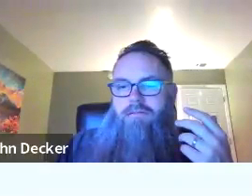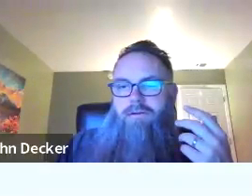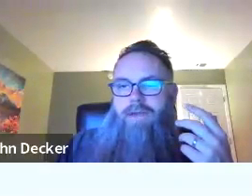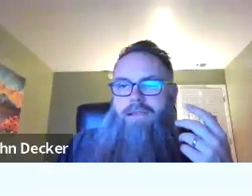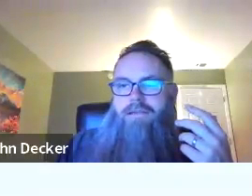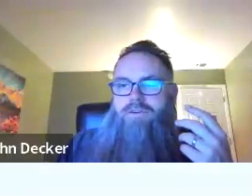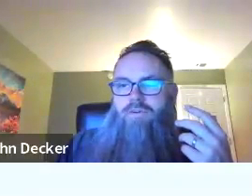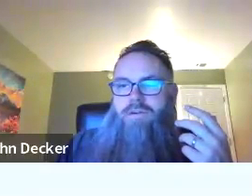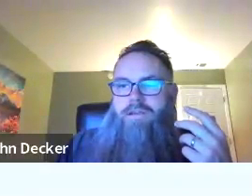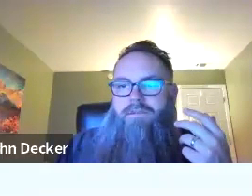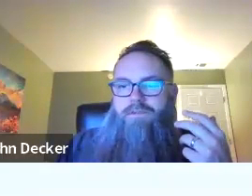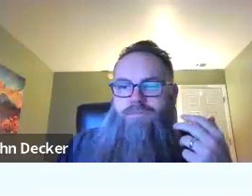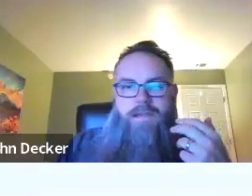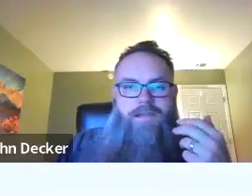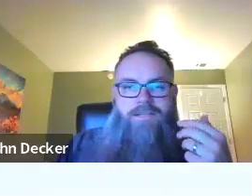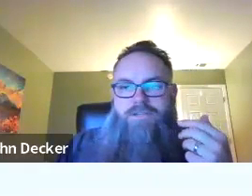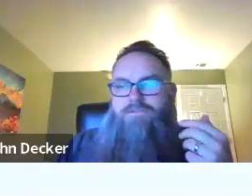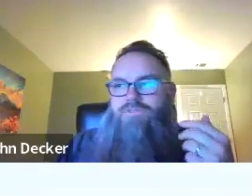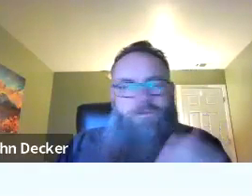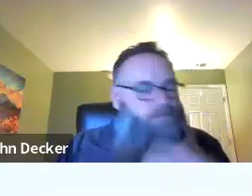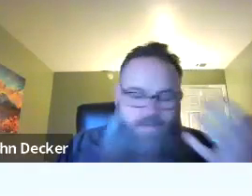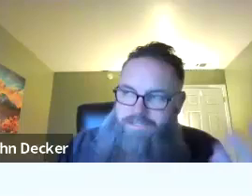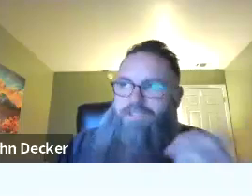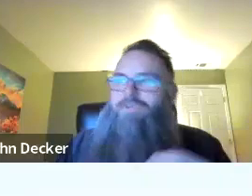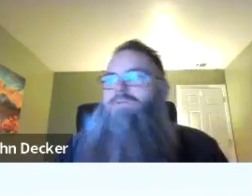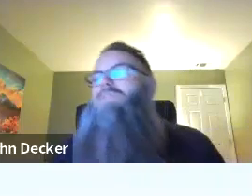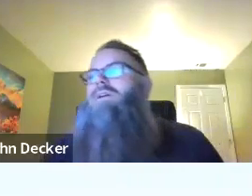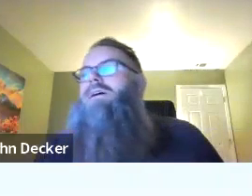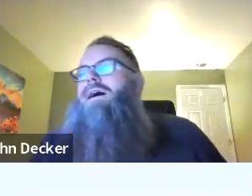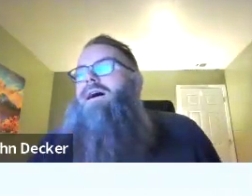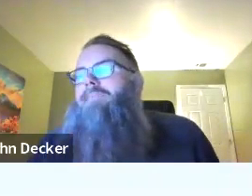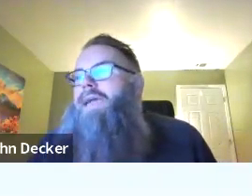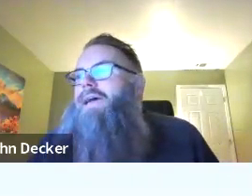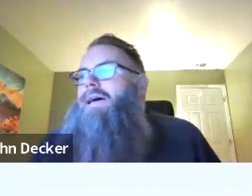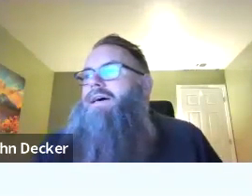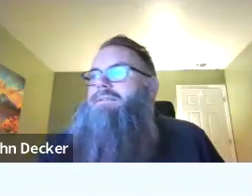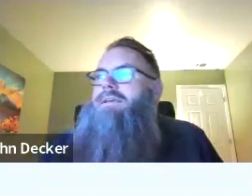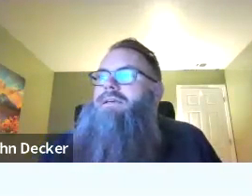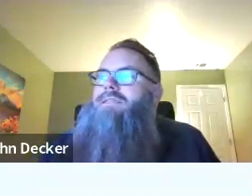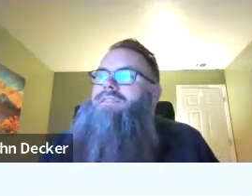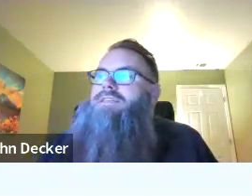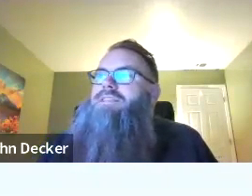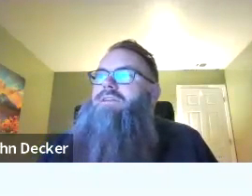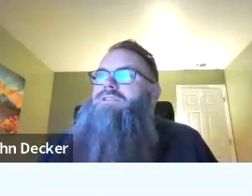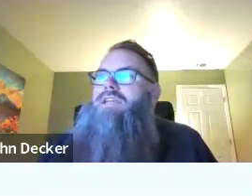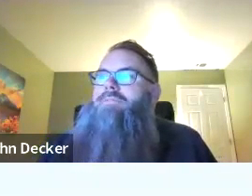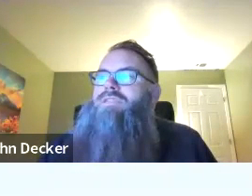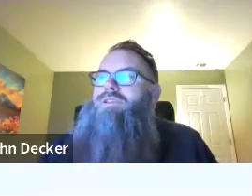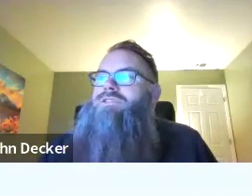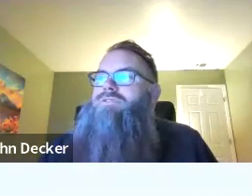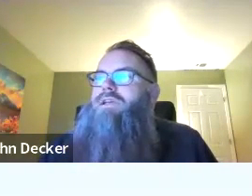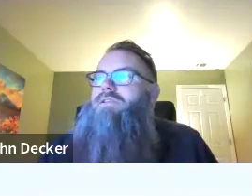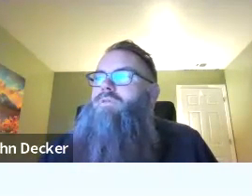had our pilot of the Coordinated Future Planning Initiative, which we're continuing with. And this language in